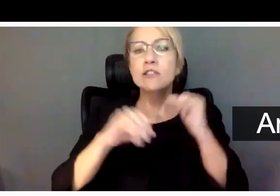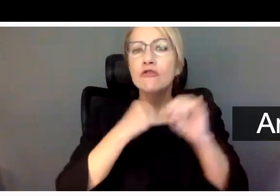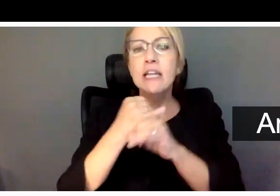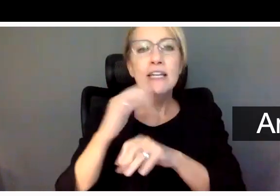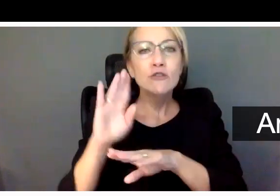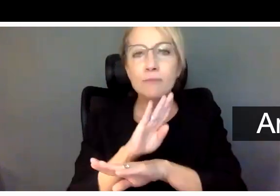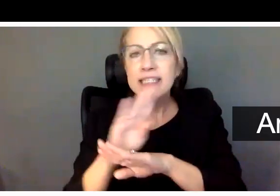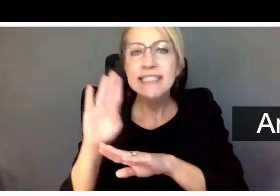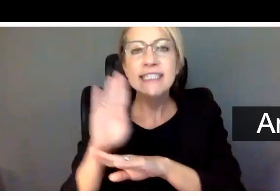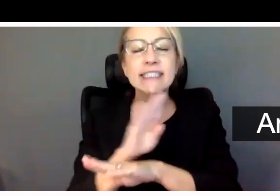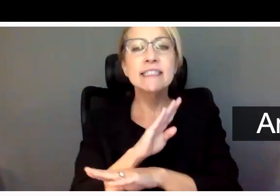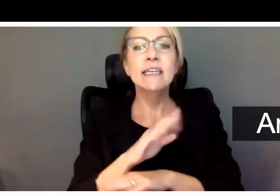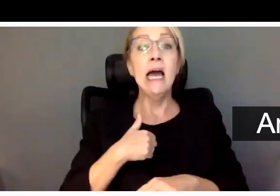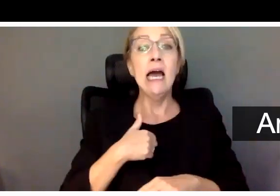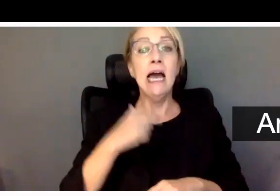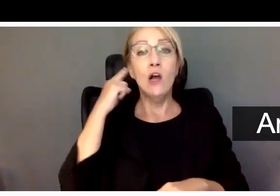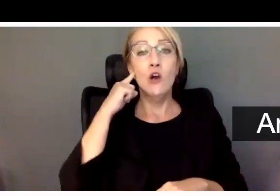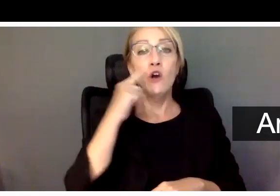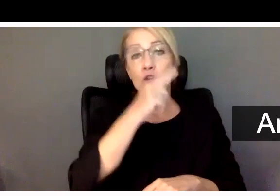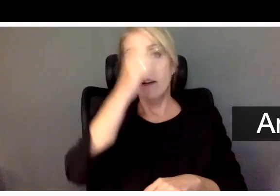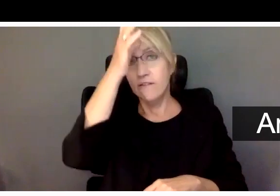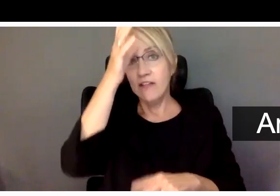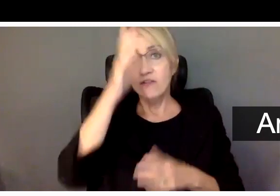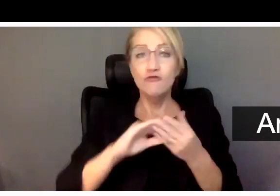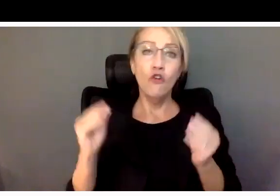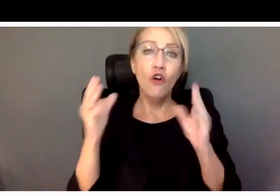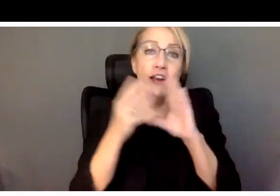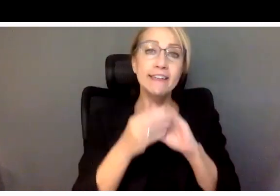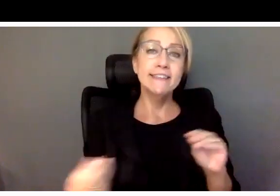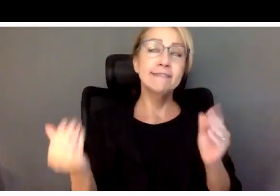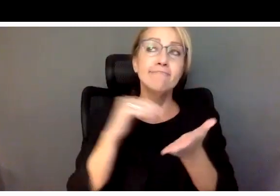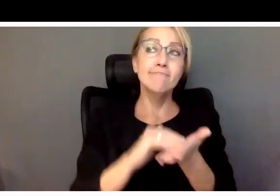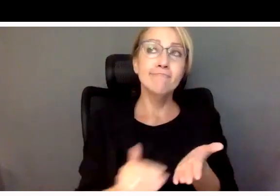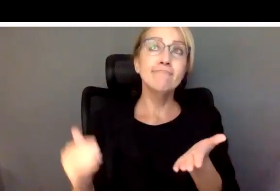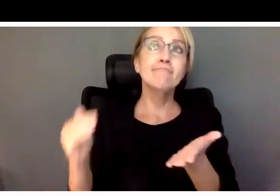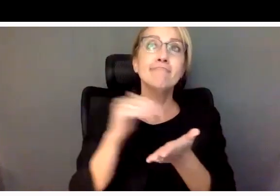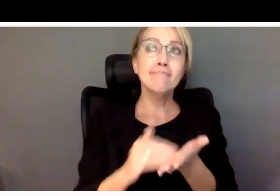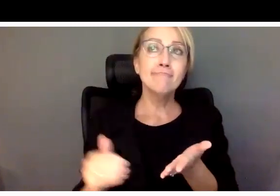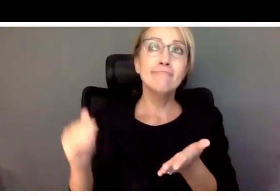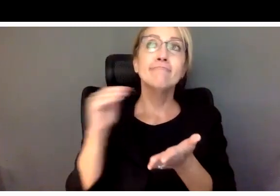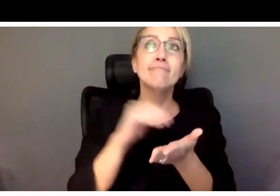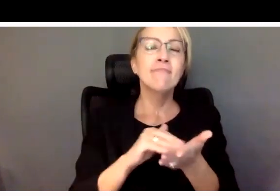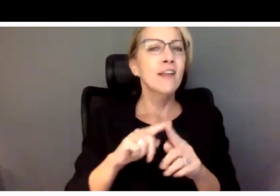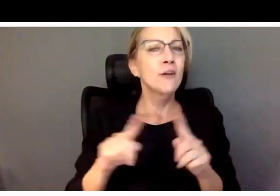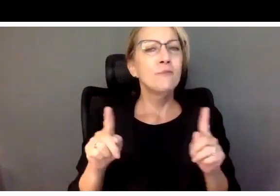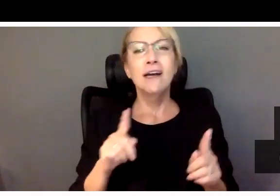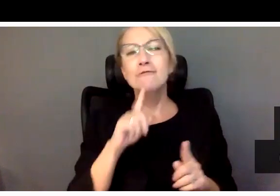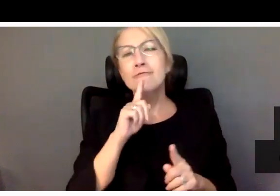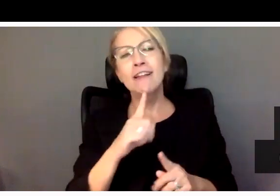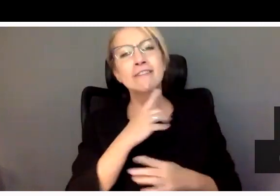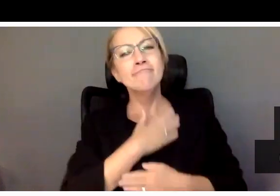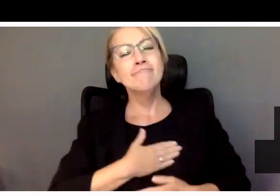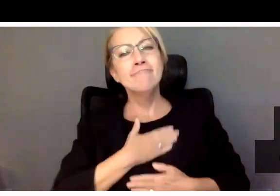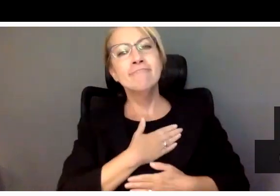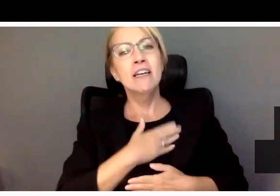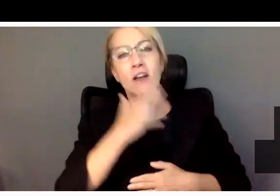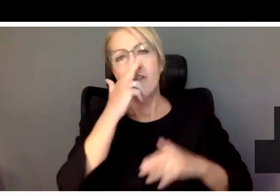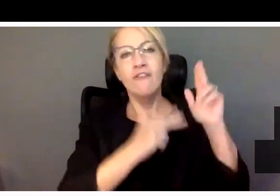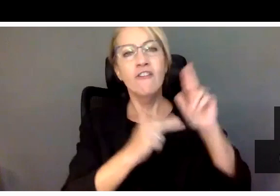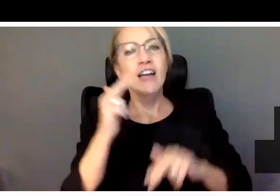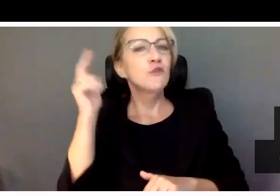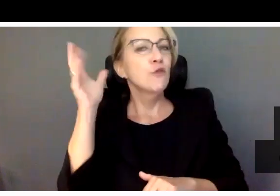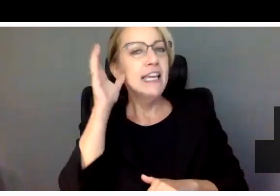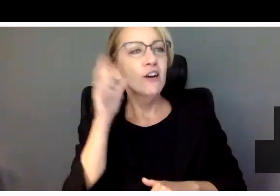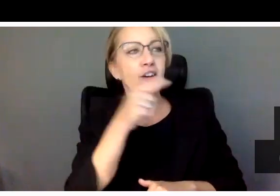although I've heard these stories a million times, it was so much fun for me to hear my dad tell this story